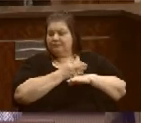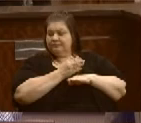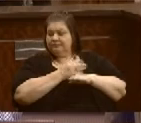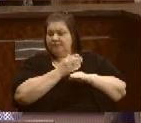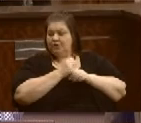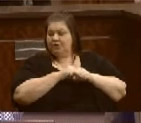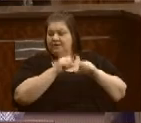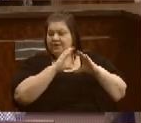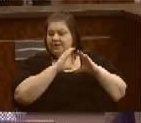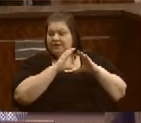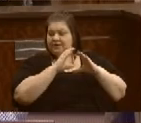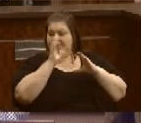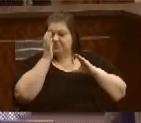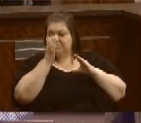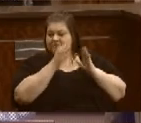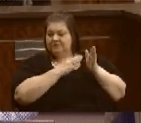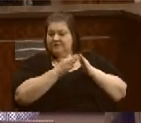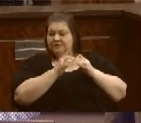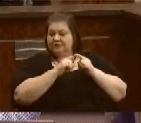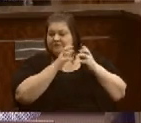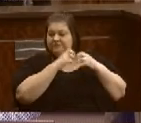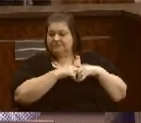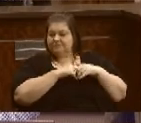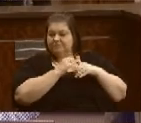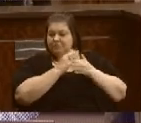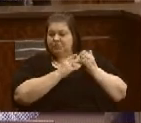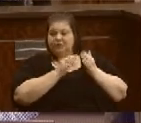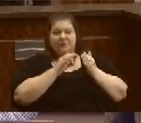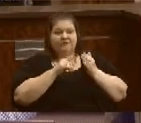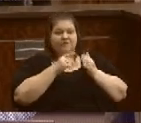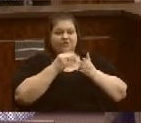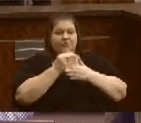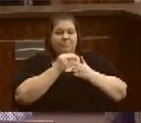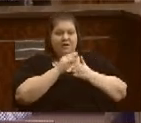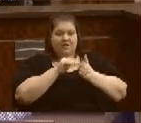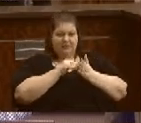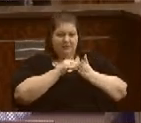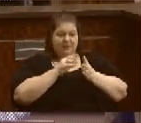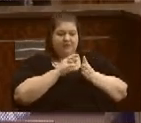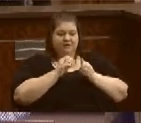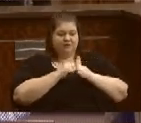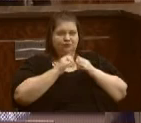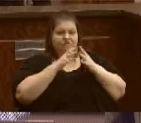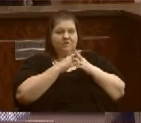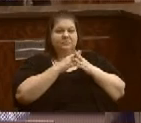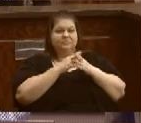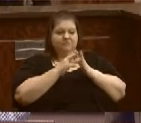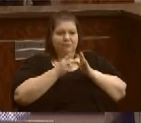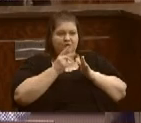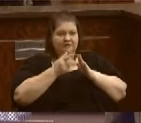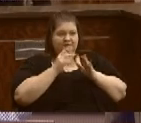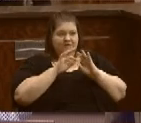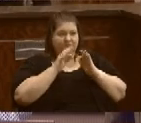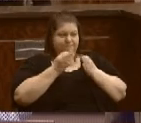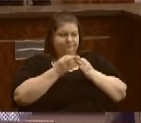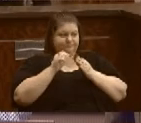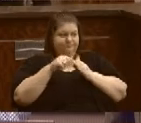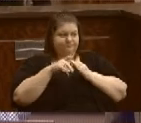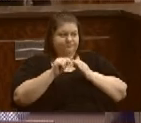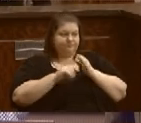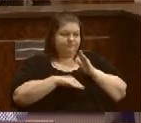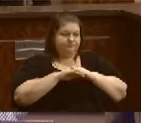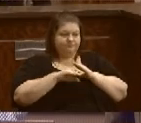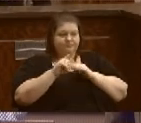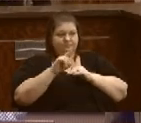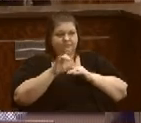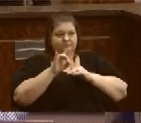overlay concept plan to demolish a portion of the existing shopping center and construct a multifamily apartment complex of up to